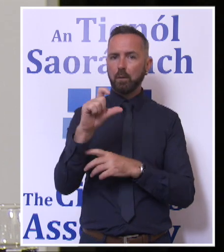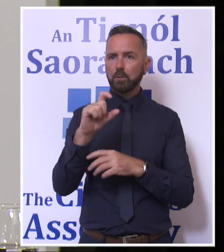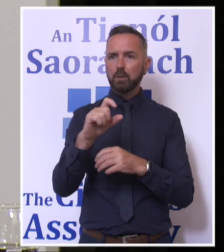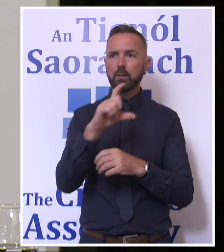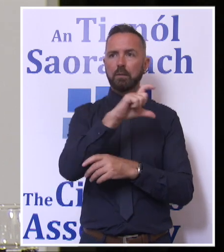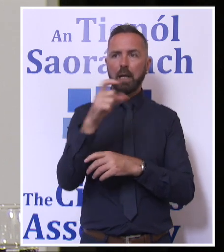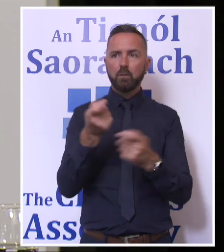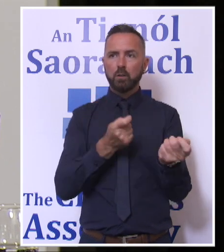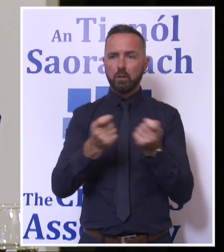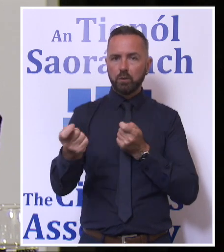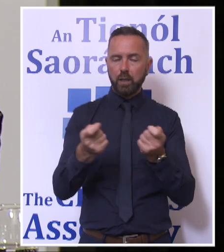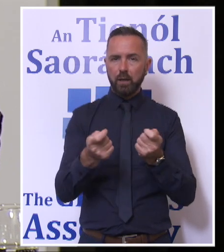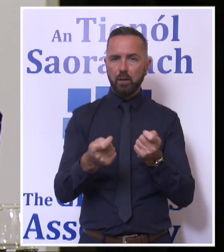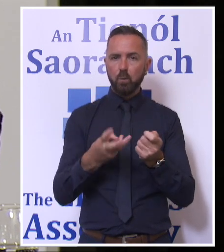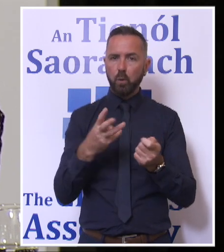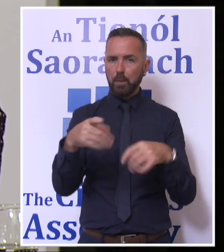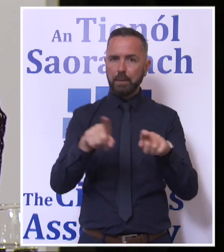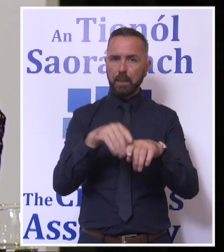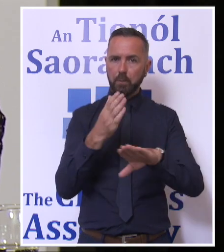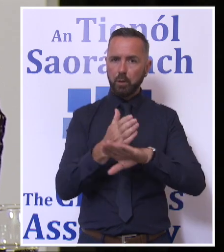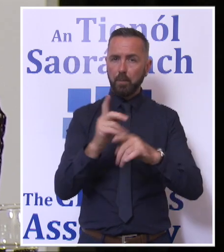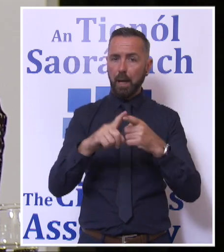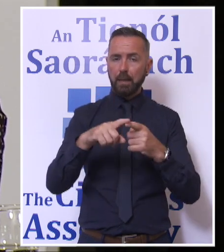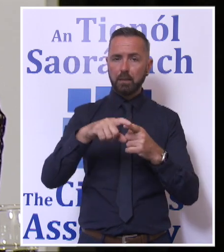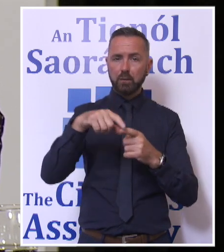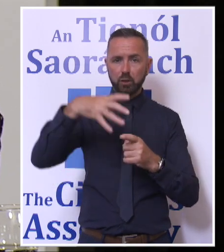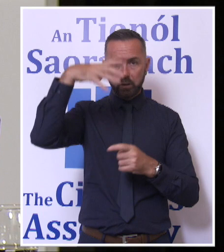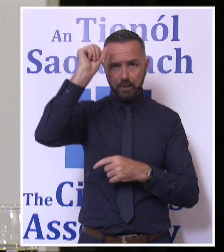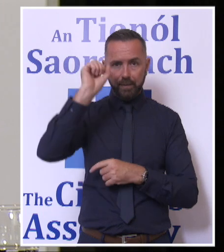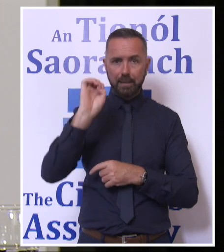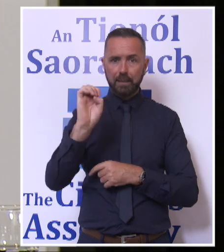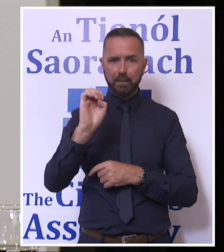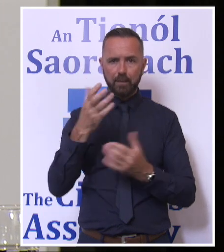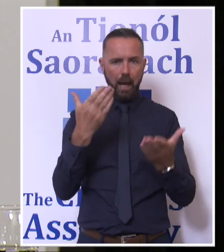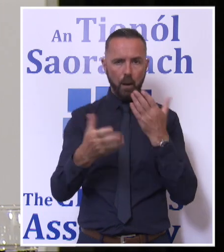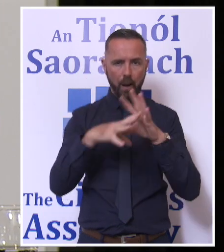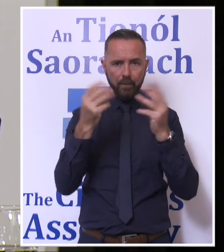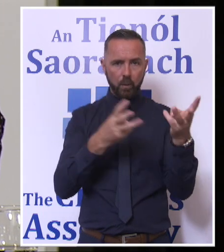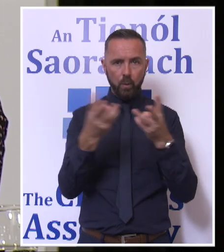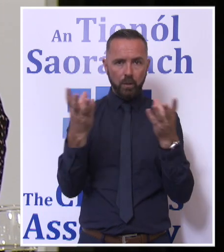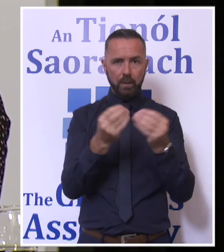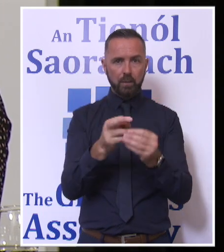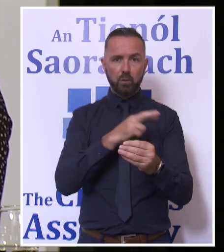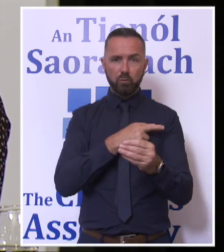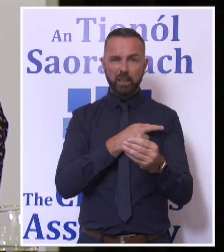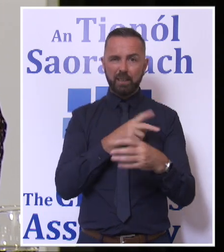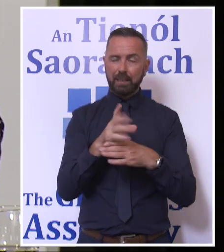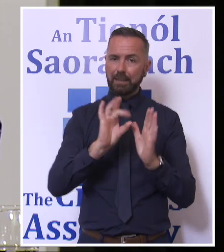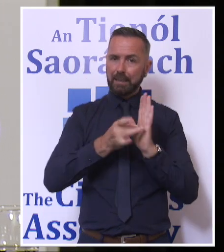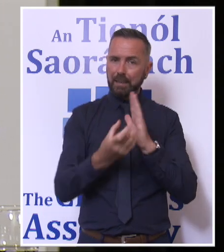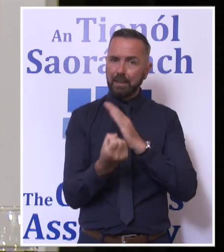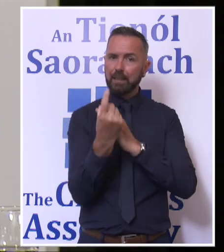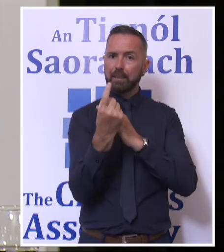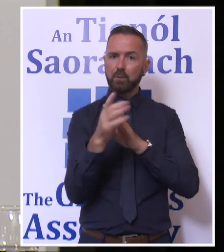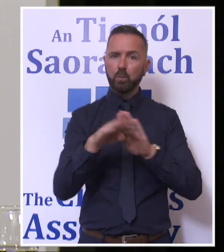chairs, and the executive as well, and the council management is a key consideration. Governance is really a key issue in